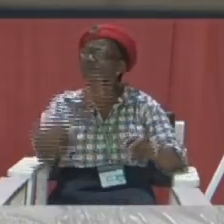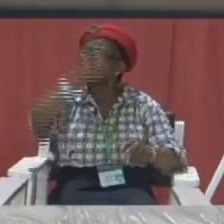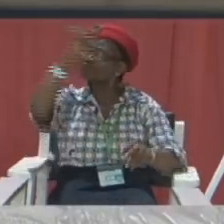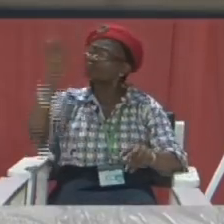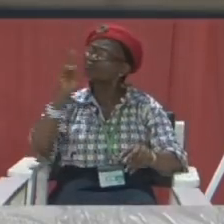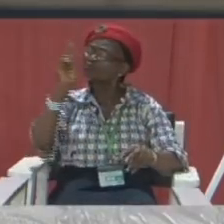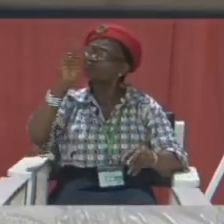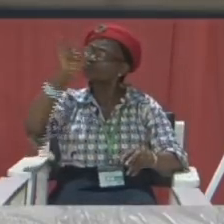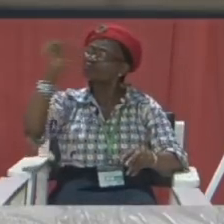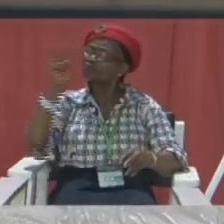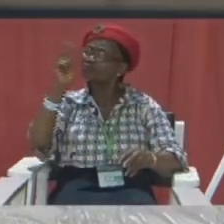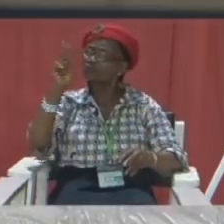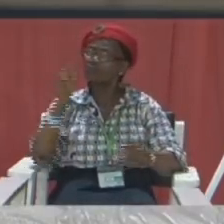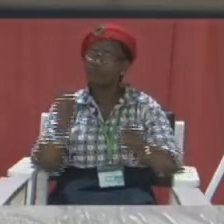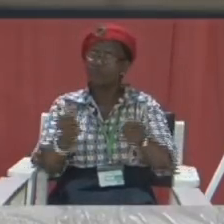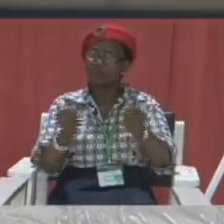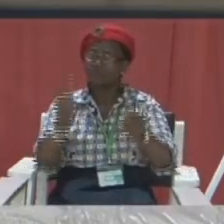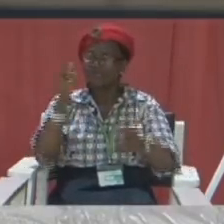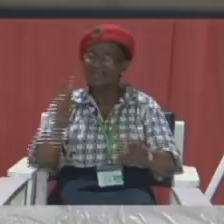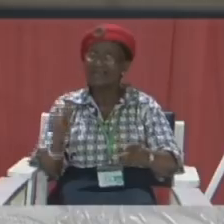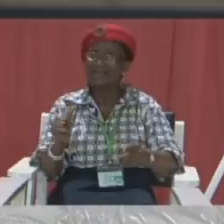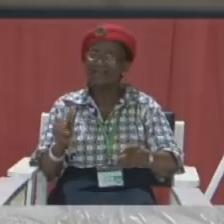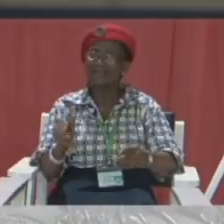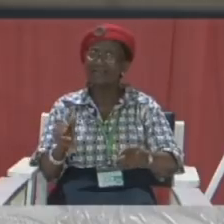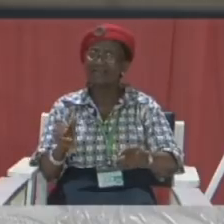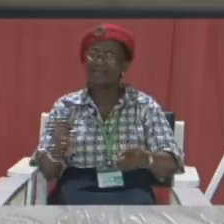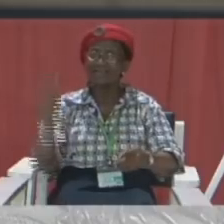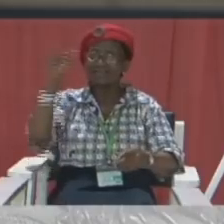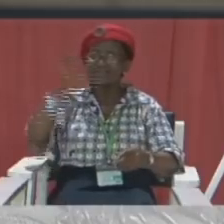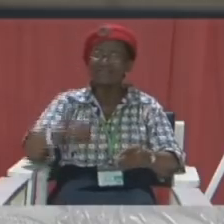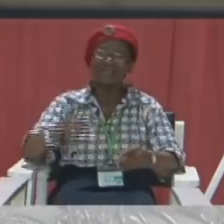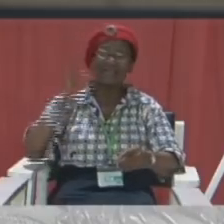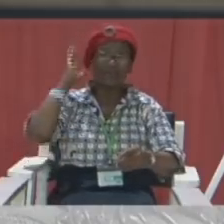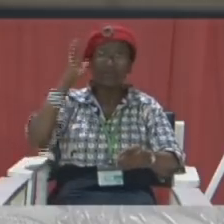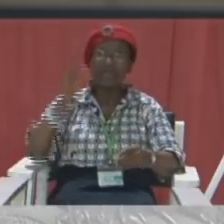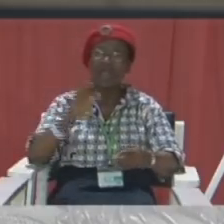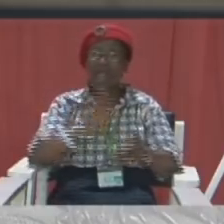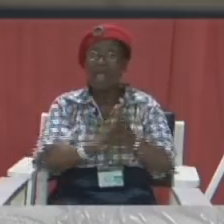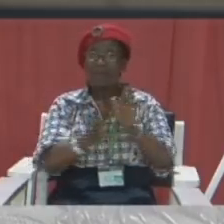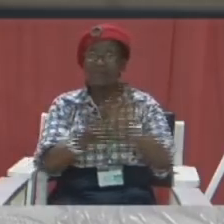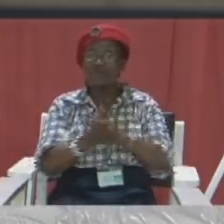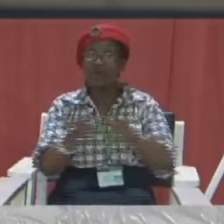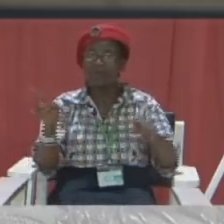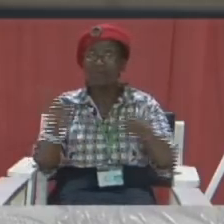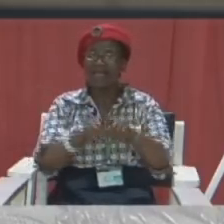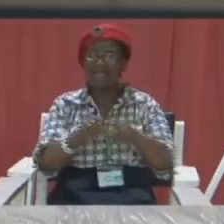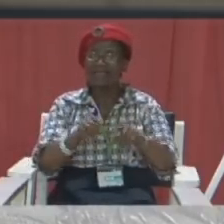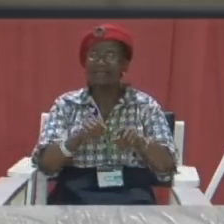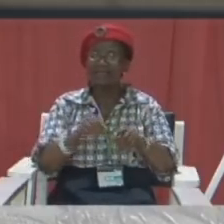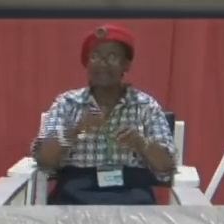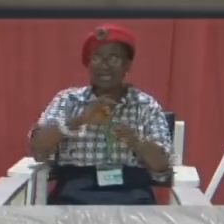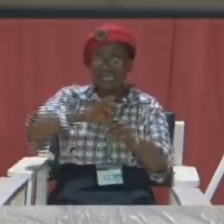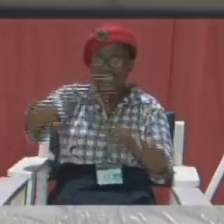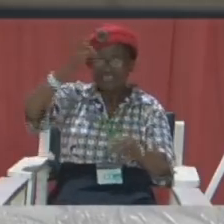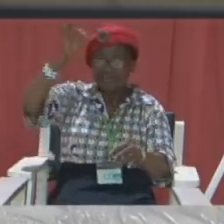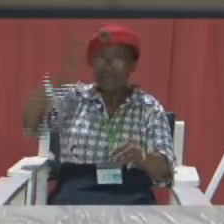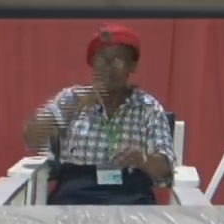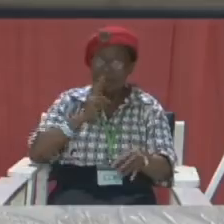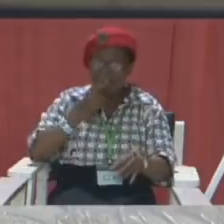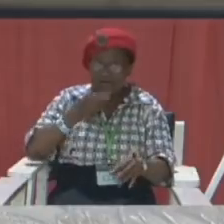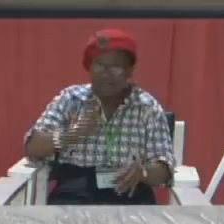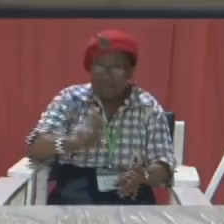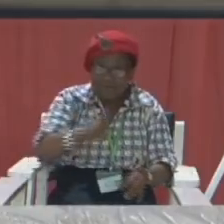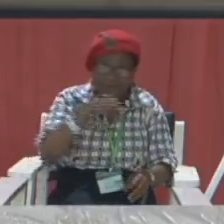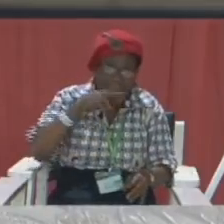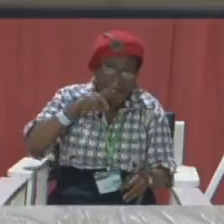They will become like spiritual snakes biting you. Won wa di eto emi ti afojuri to bere si ni ma